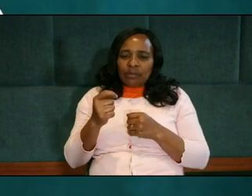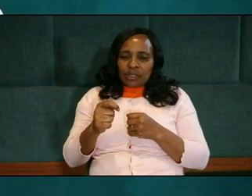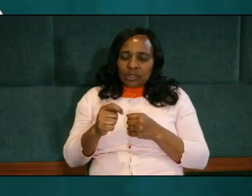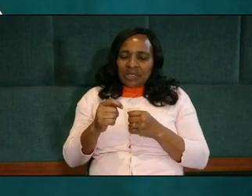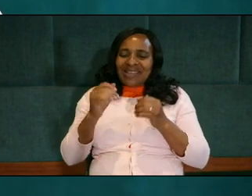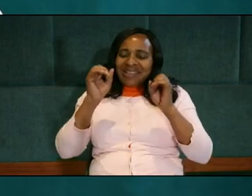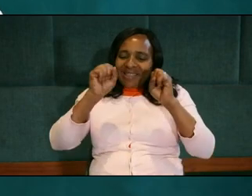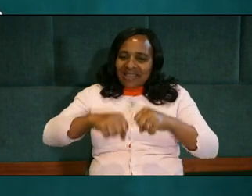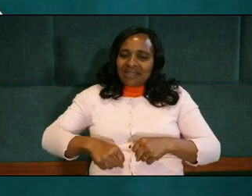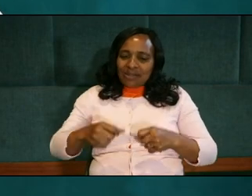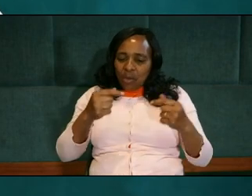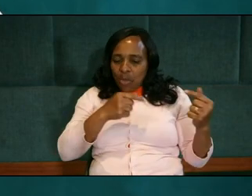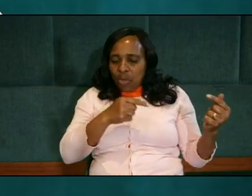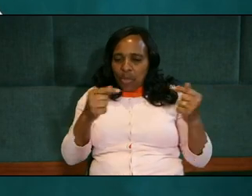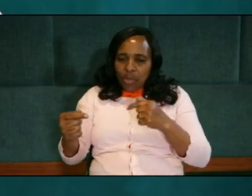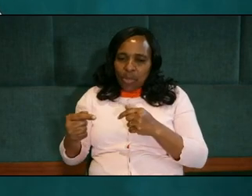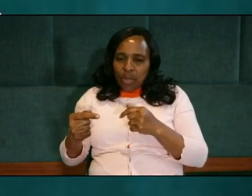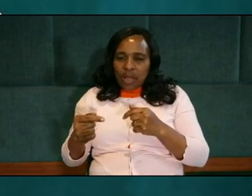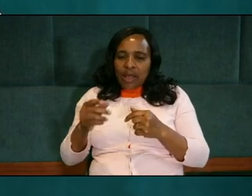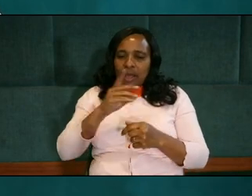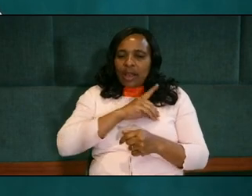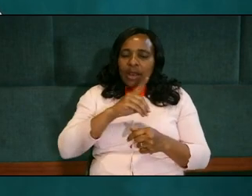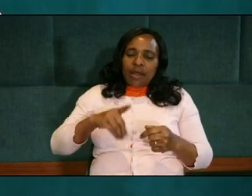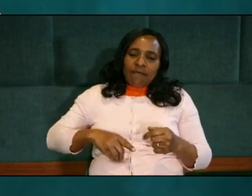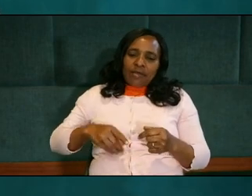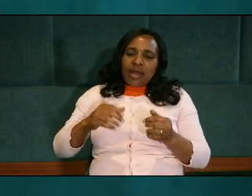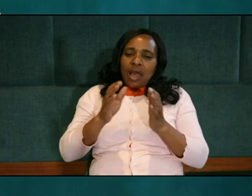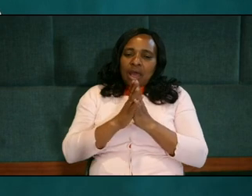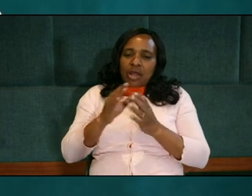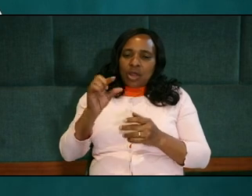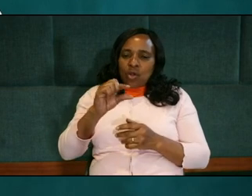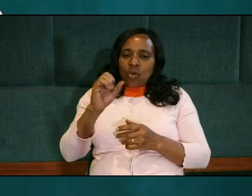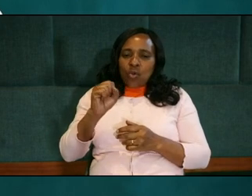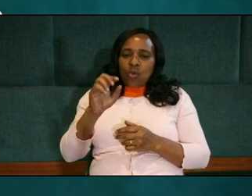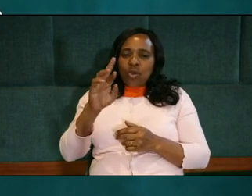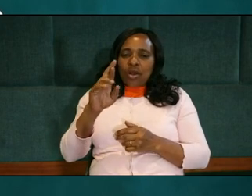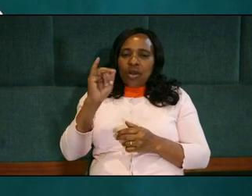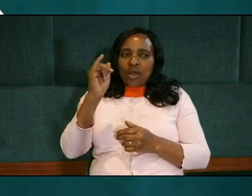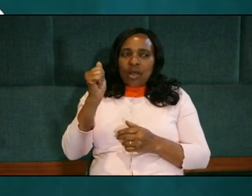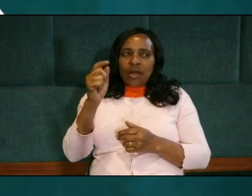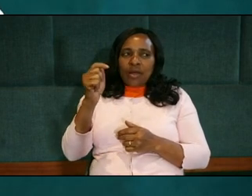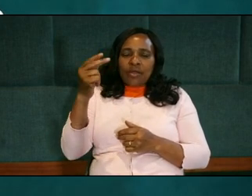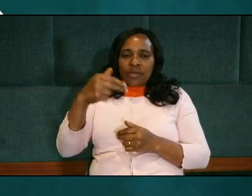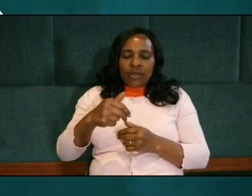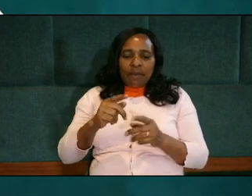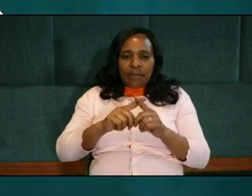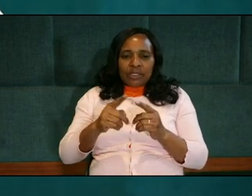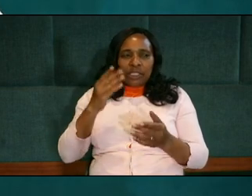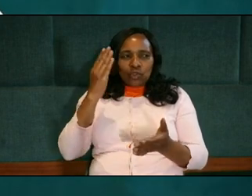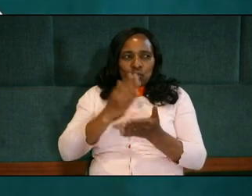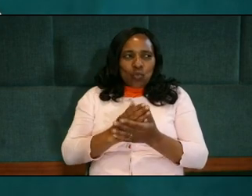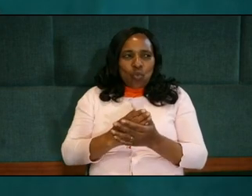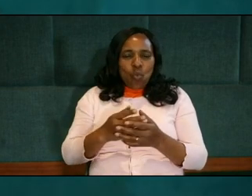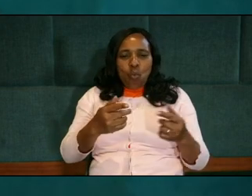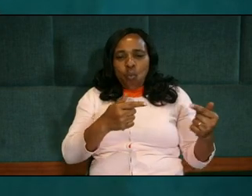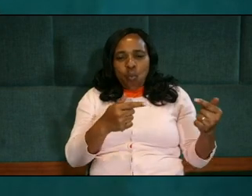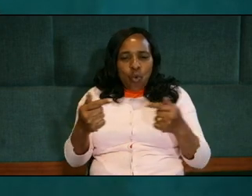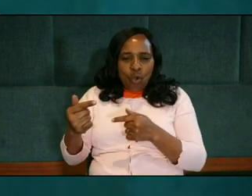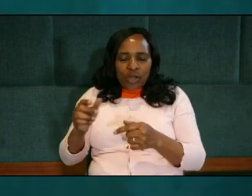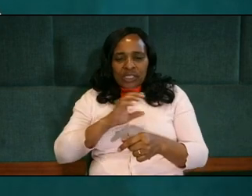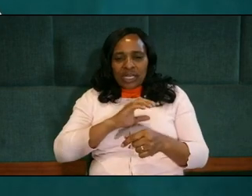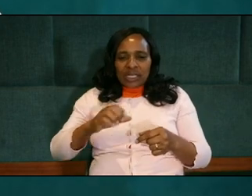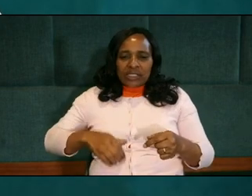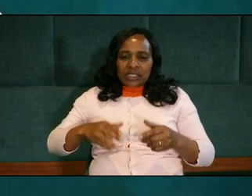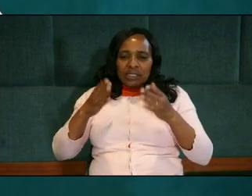yes, there was a war between David and Goliath, but the war, the real war of the Christian is a very spiritual